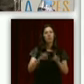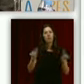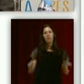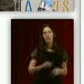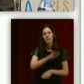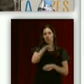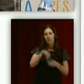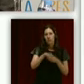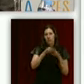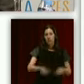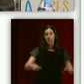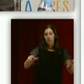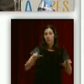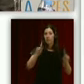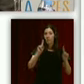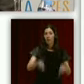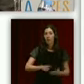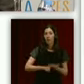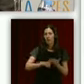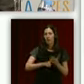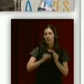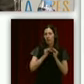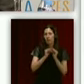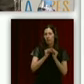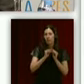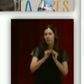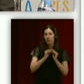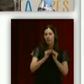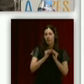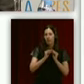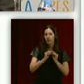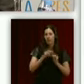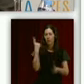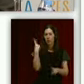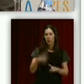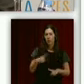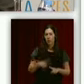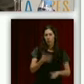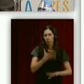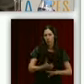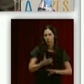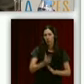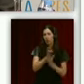gathered because there's a system in the onboard computer